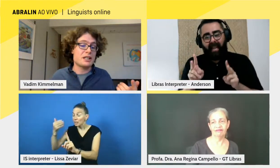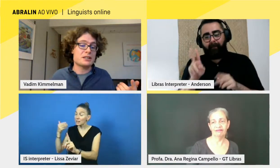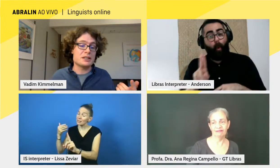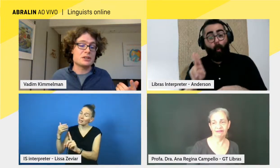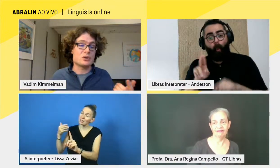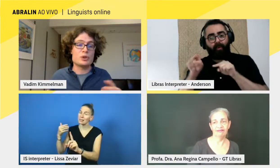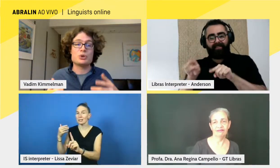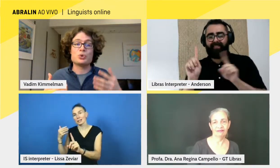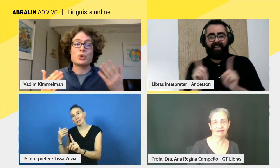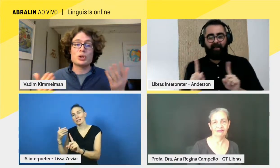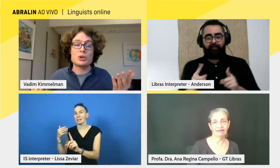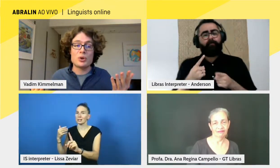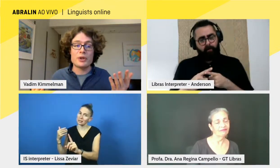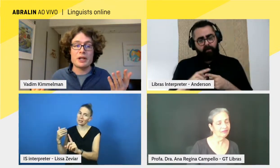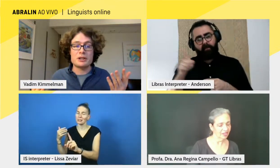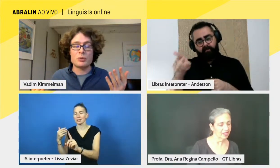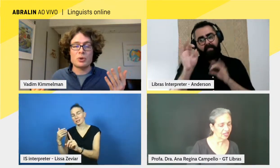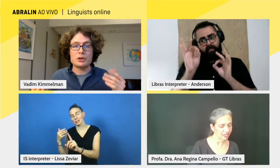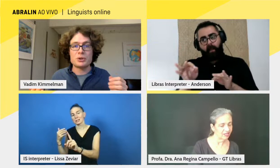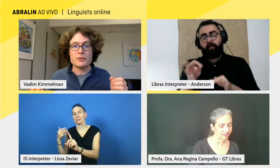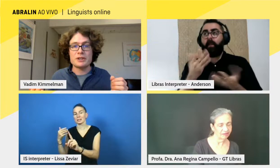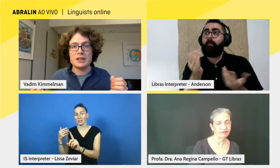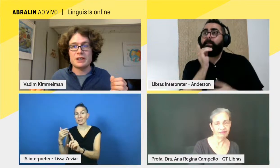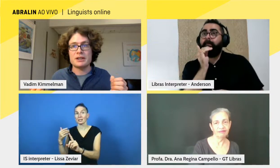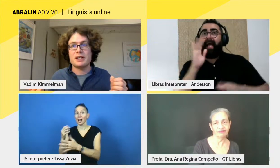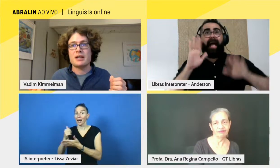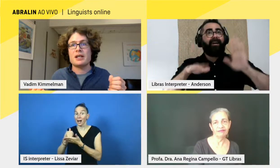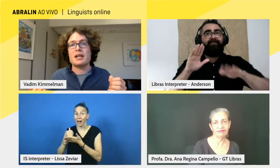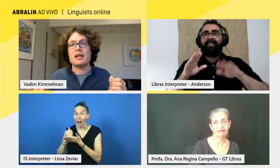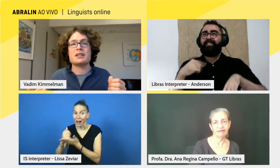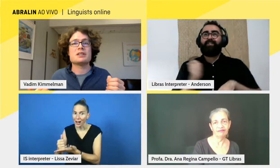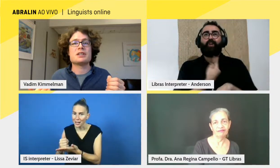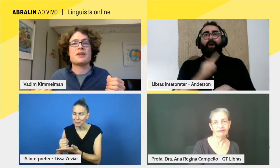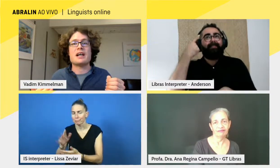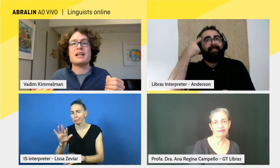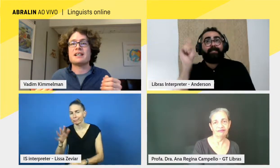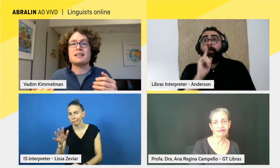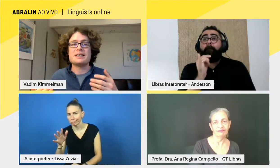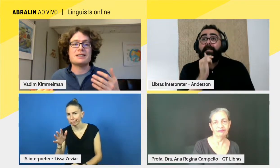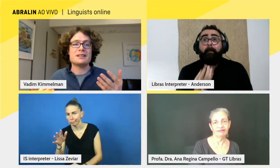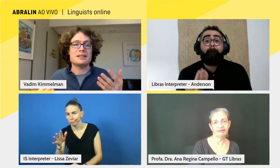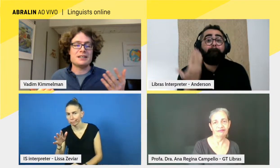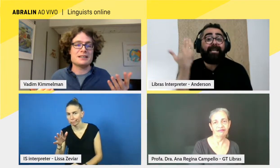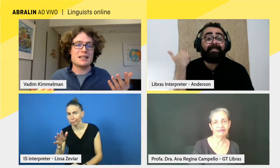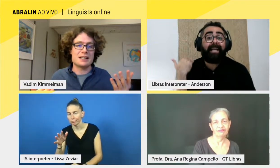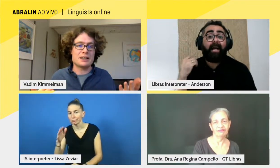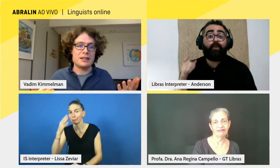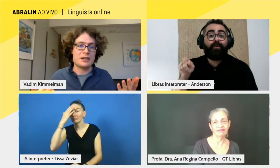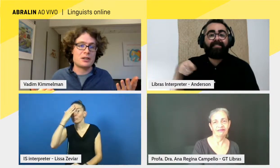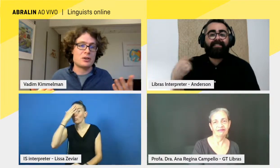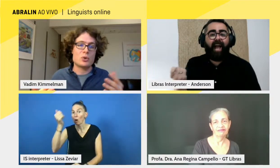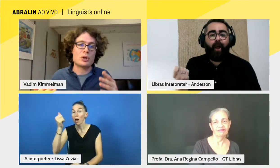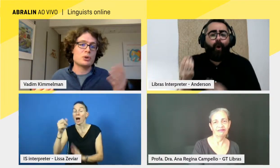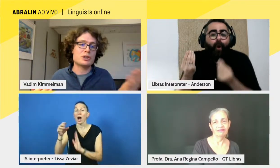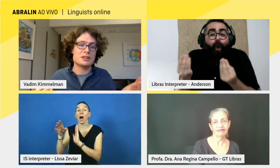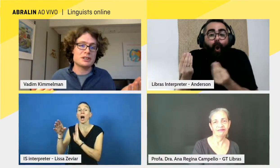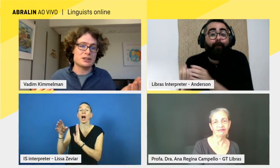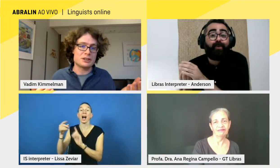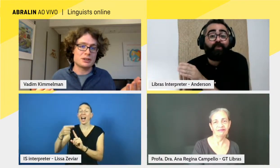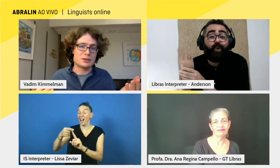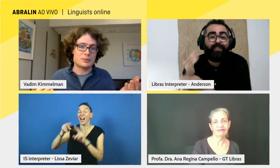in many cases, we do not know the etymology of the sign and the iconicity is unclear